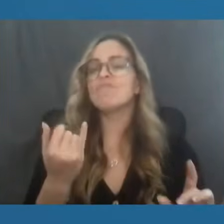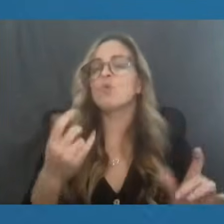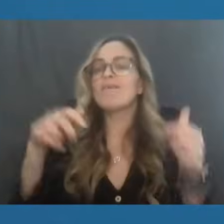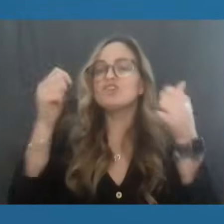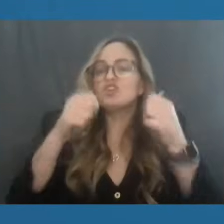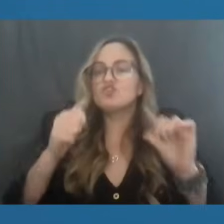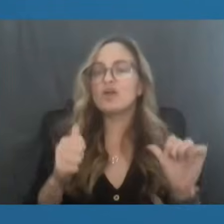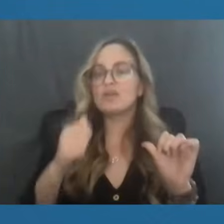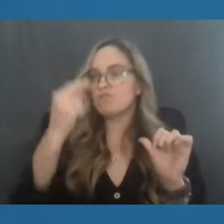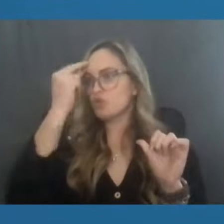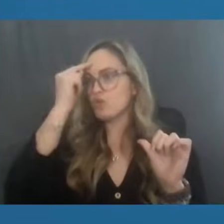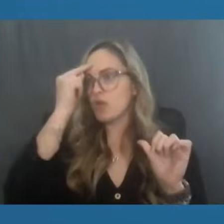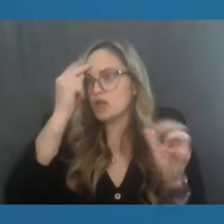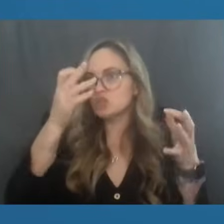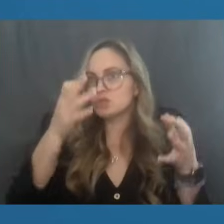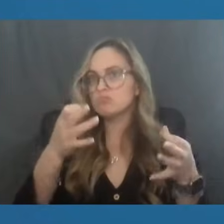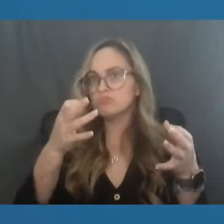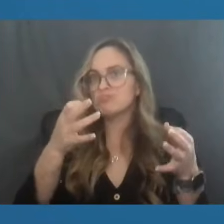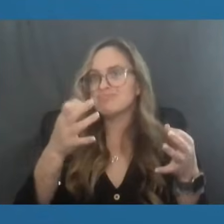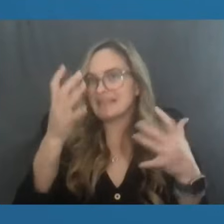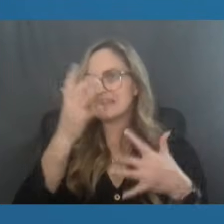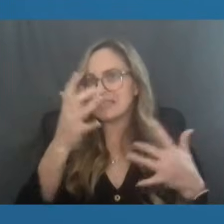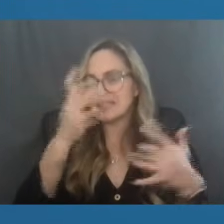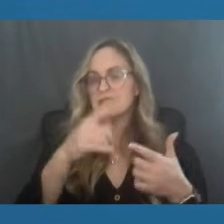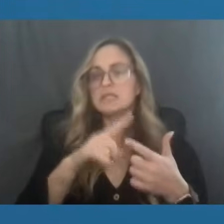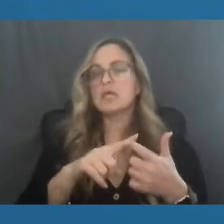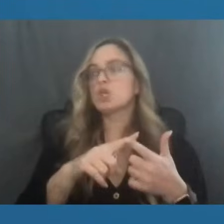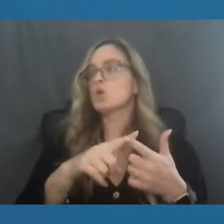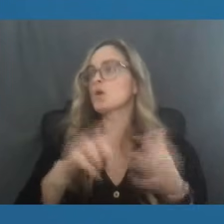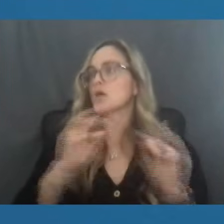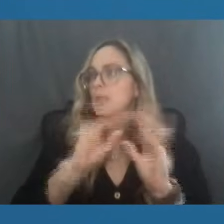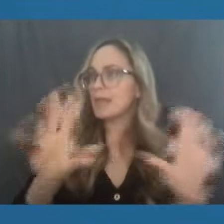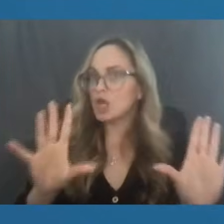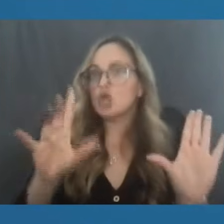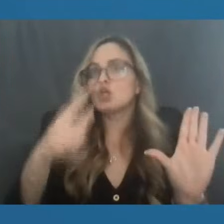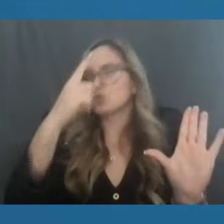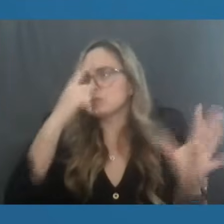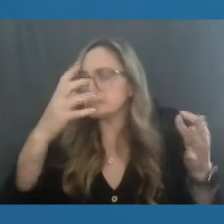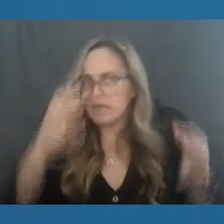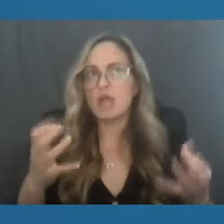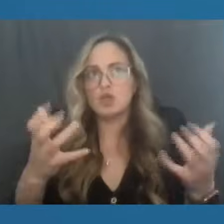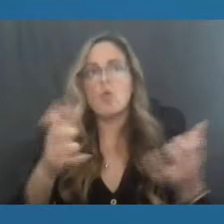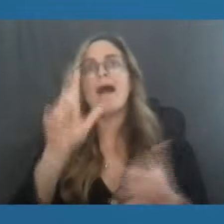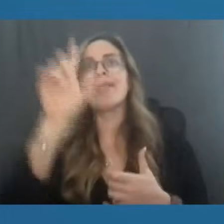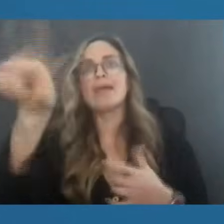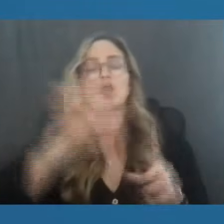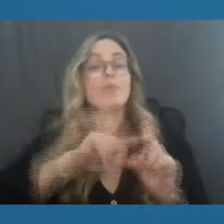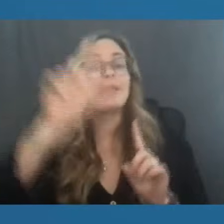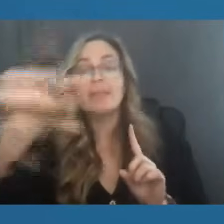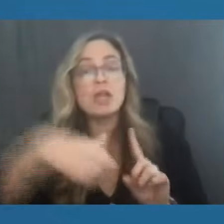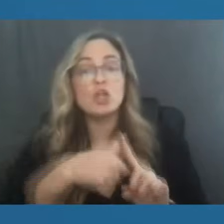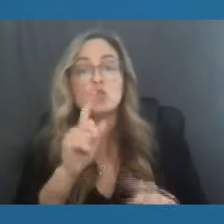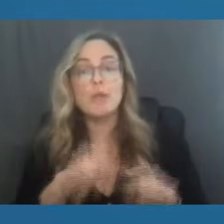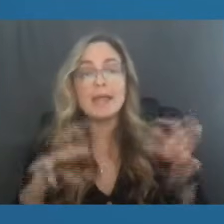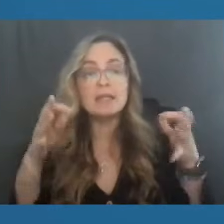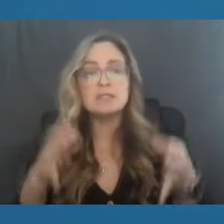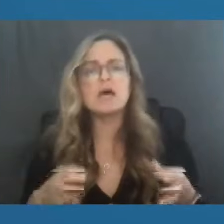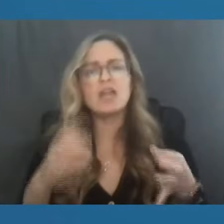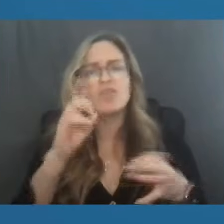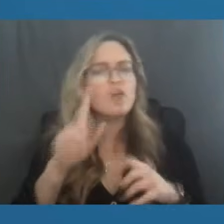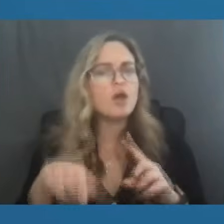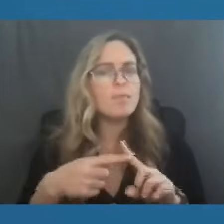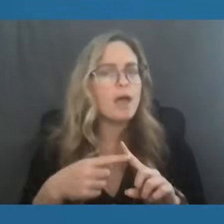disease and you make a decision when you are of sound mind, but later on you are not of sound mind, have you given thought